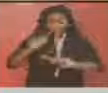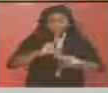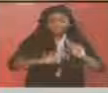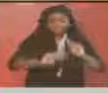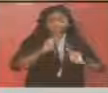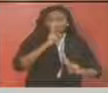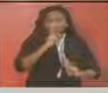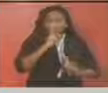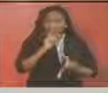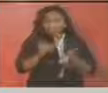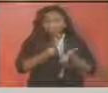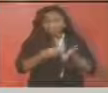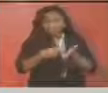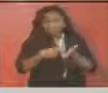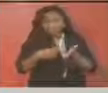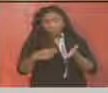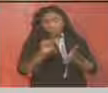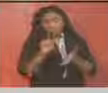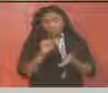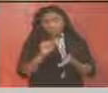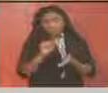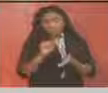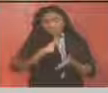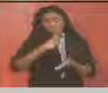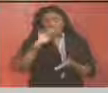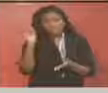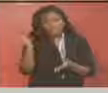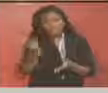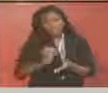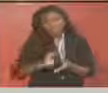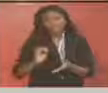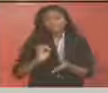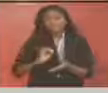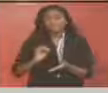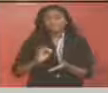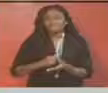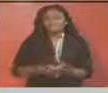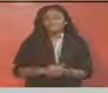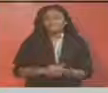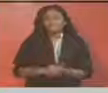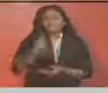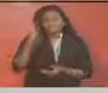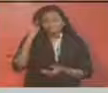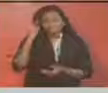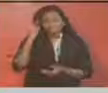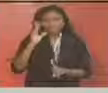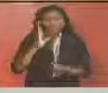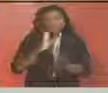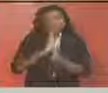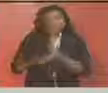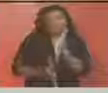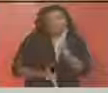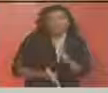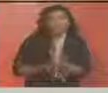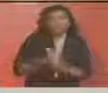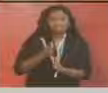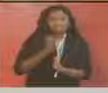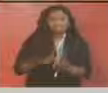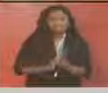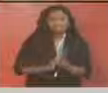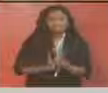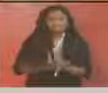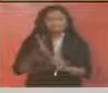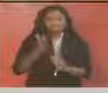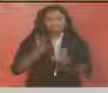signed up to COVAX, 20%, to end the acute phase of the pandemic within 1 year,